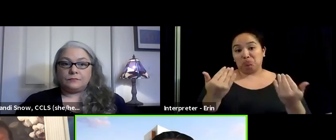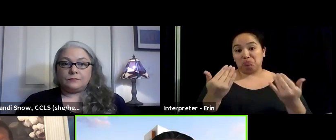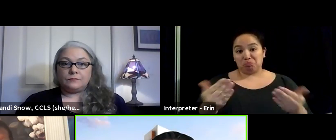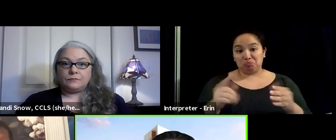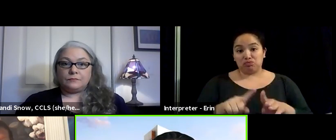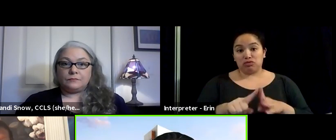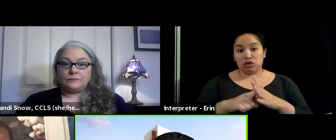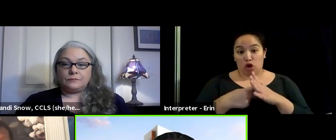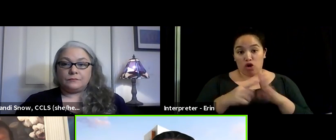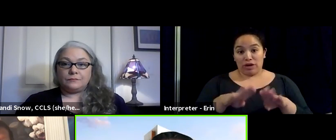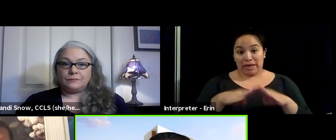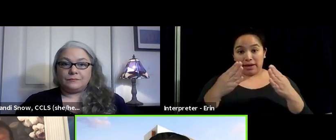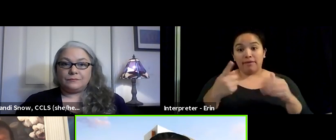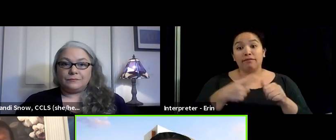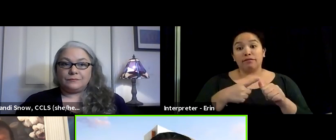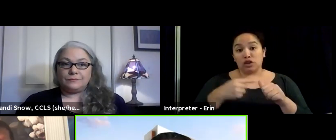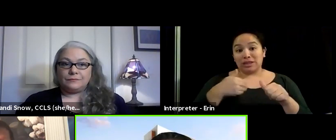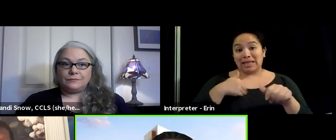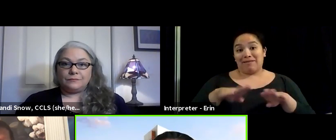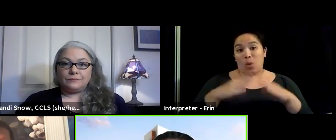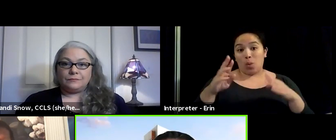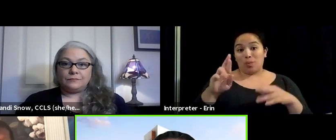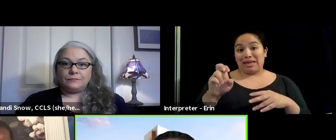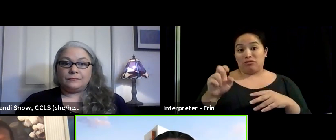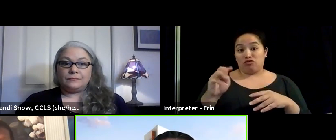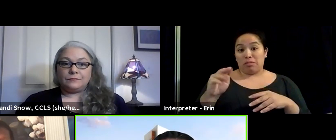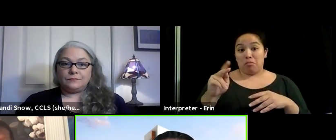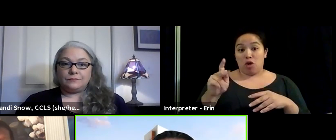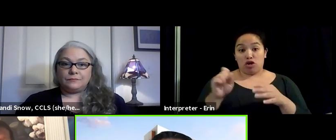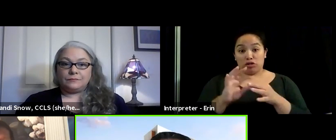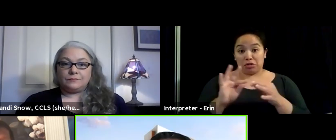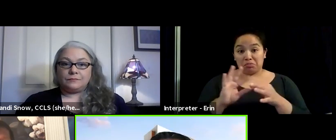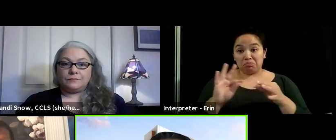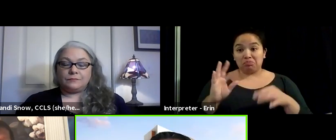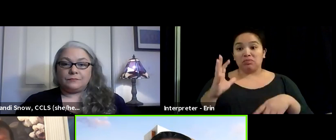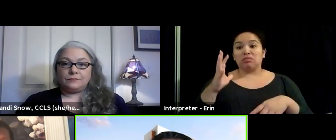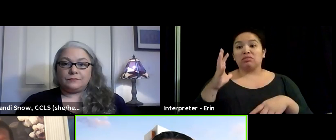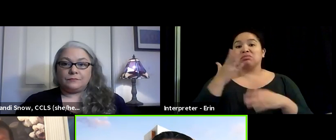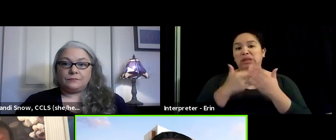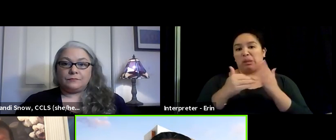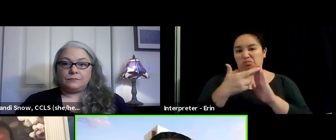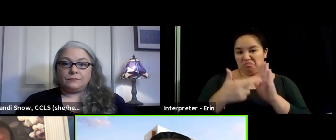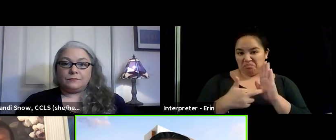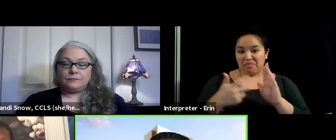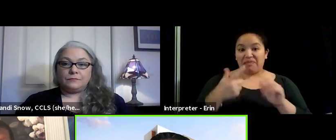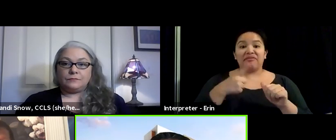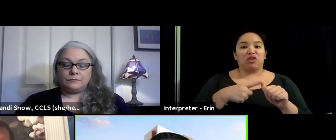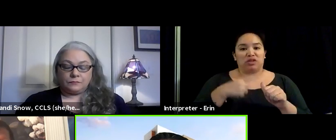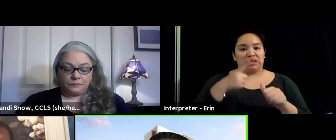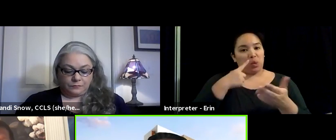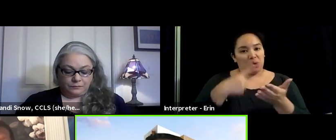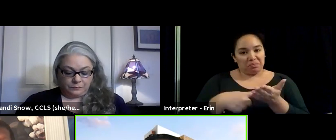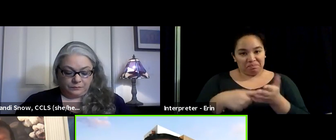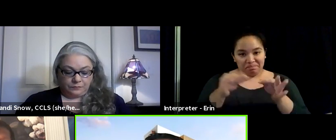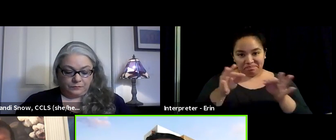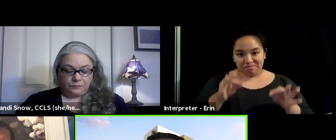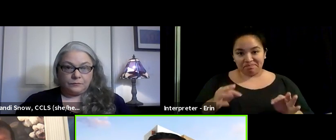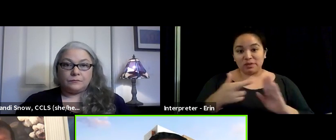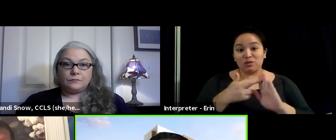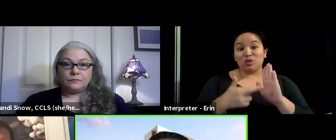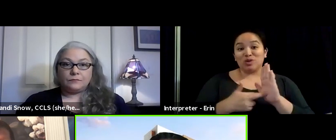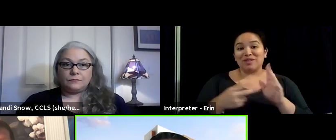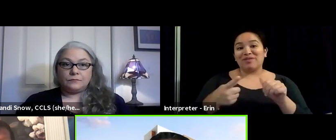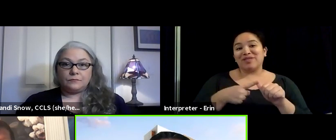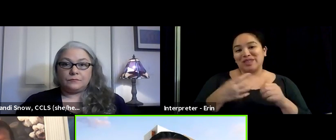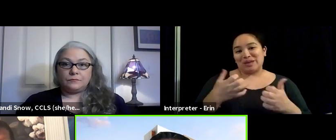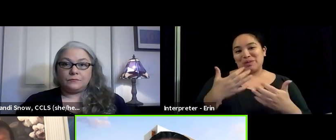and some, housekeeping rules. Let me cover the housekeeping rules very quickly. First, let me